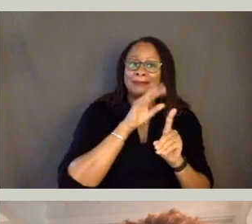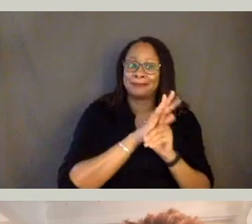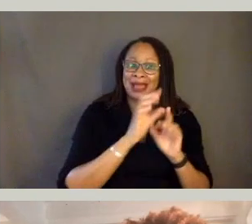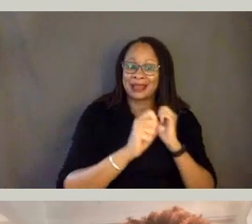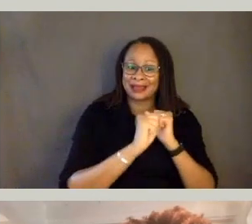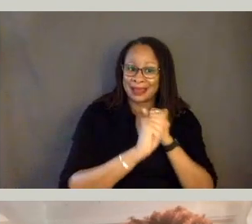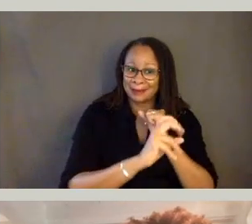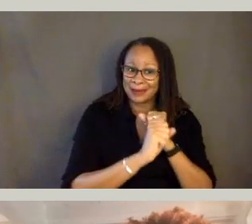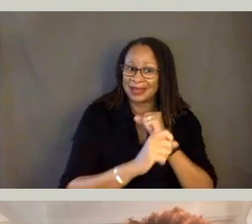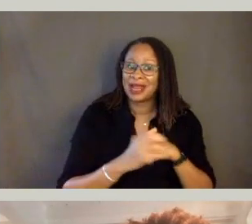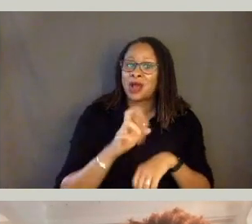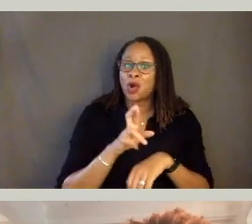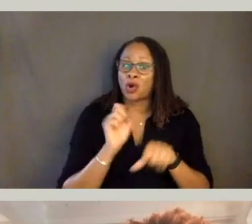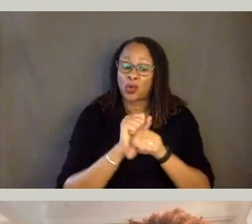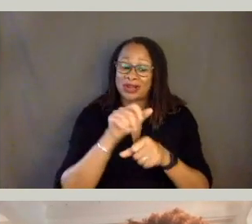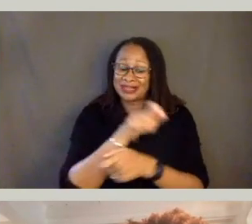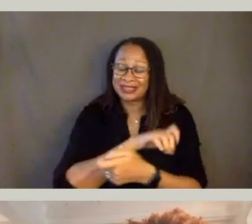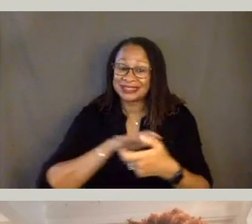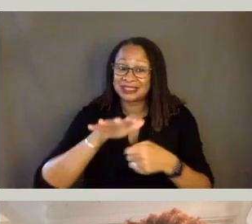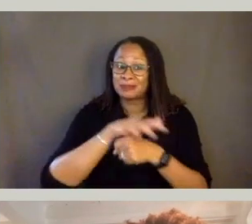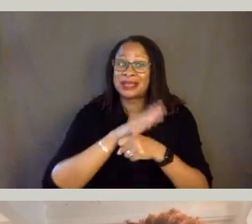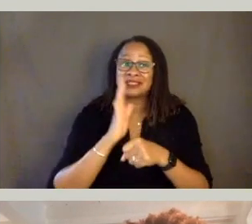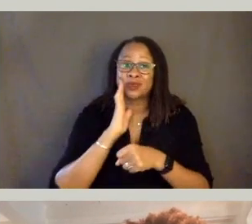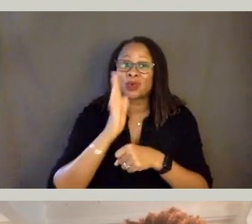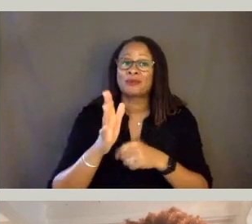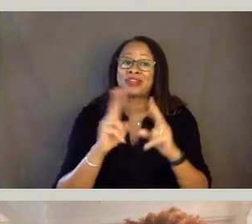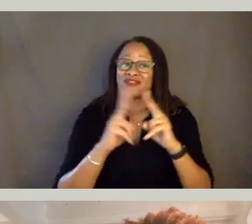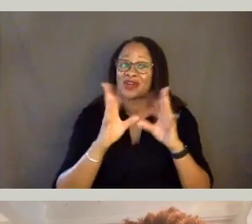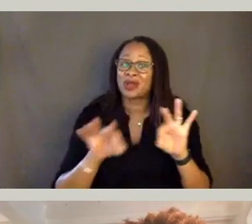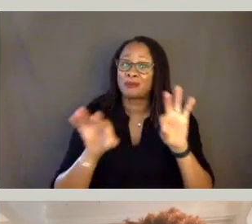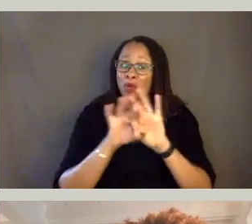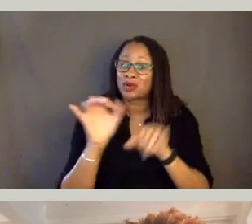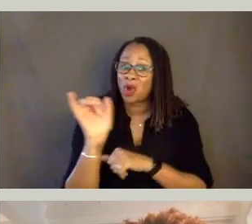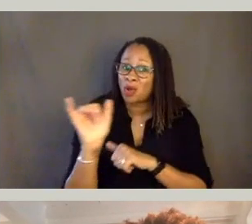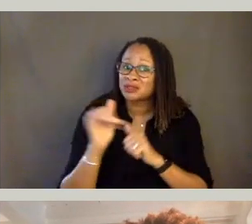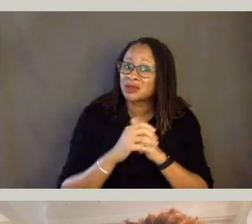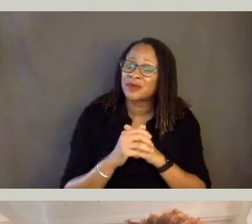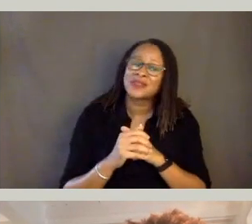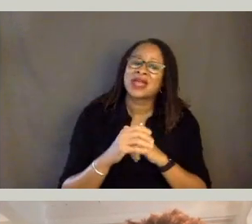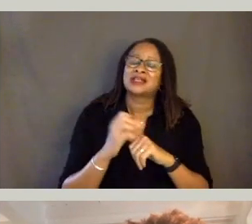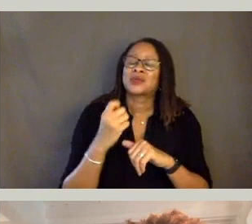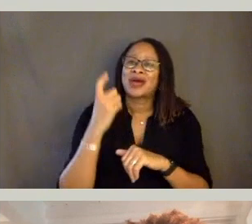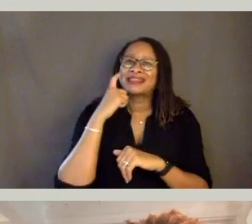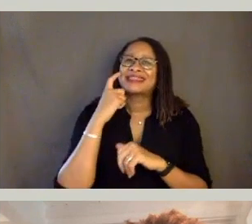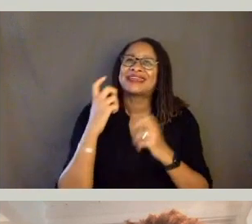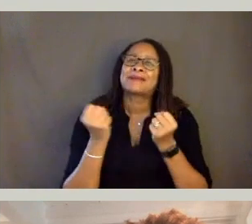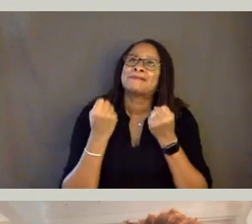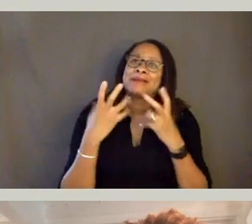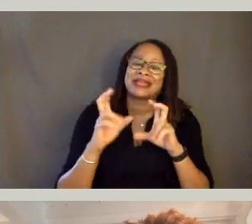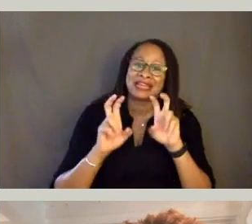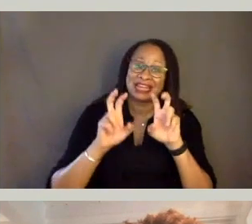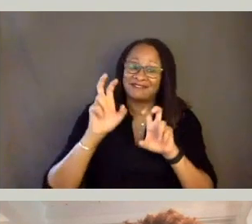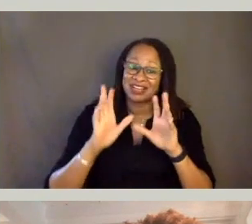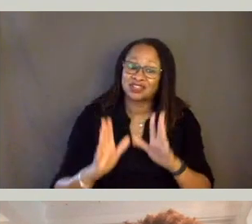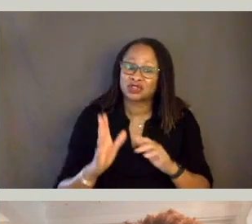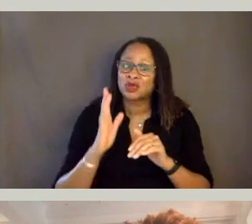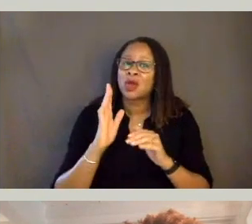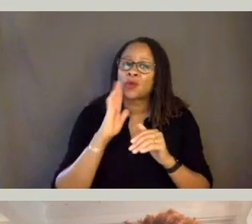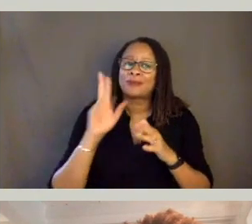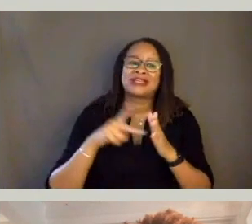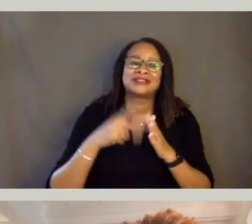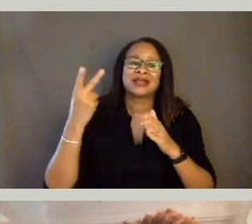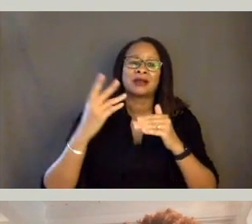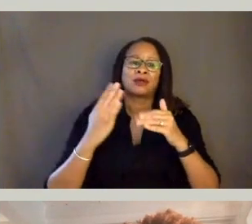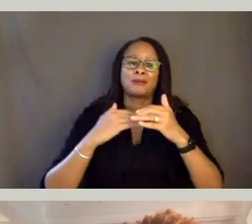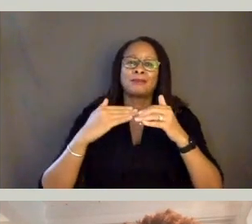this particular space is going to be mutually important. And so a lot of investors, I think, in the documentary space are double bottom line investors where they care